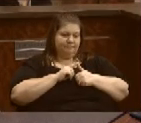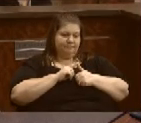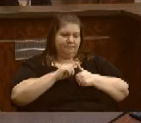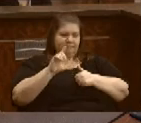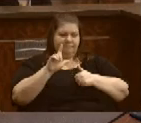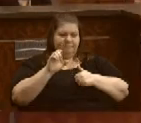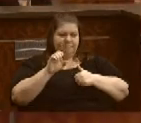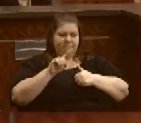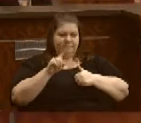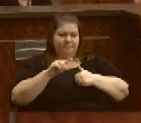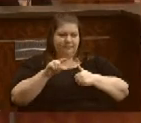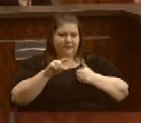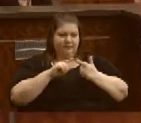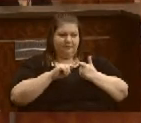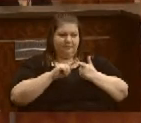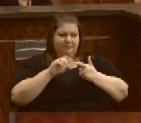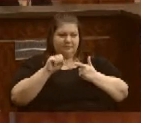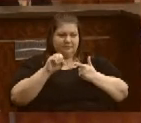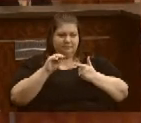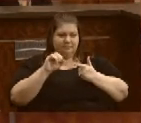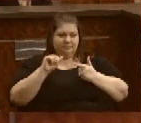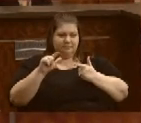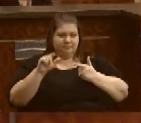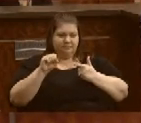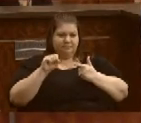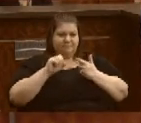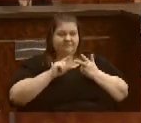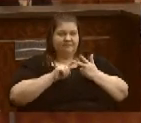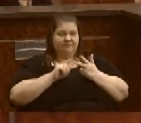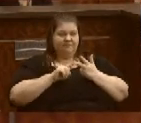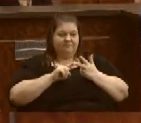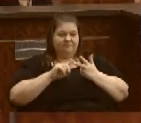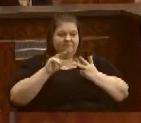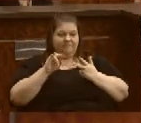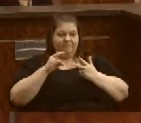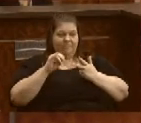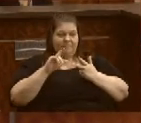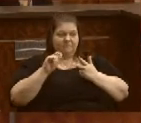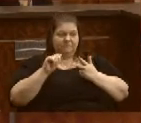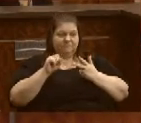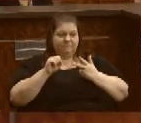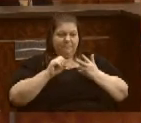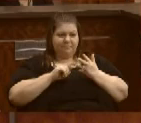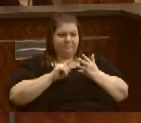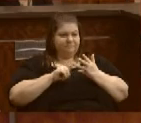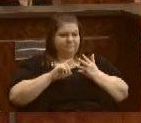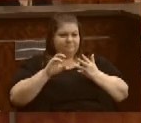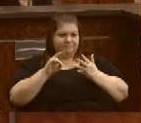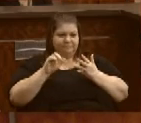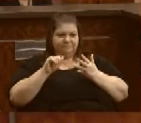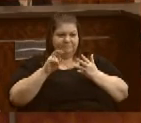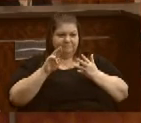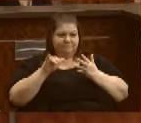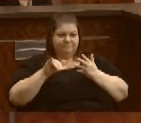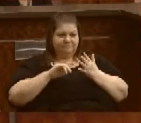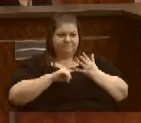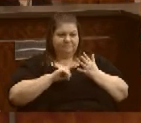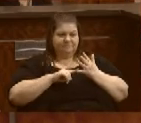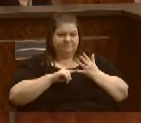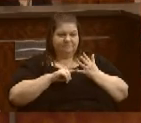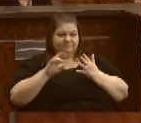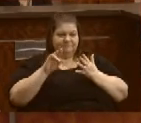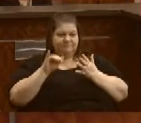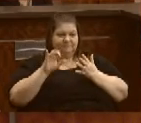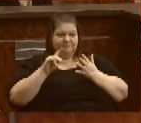Mr. Les? Yes. Mr. Smalls? I vote yes. Ms. Nicholas? Yes. Ms. Crary? Yes.